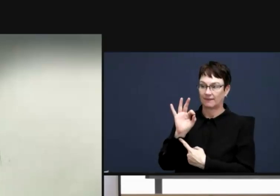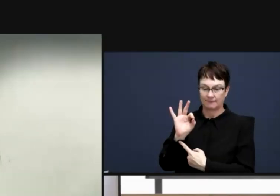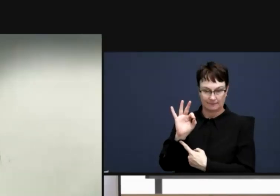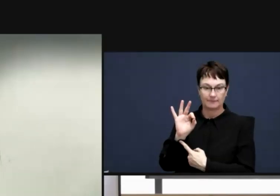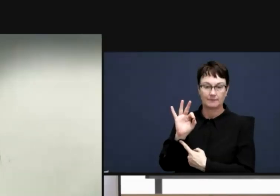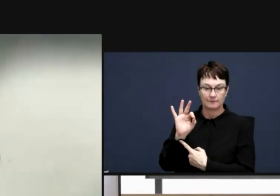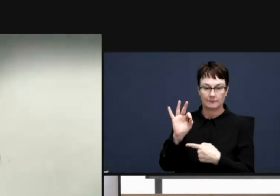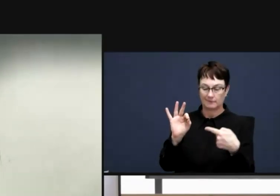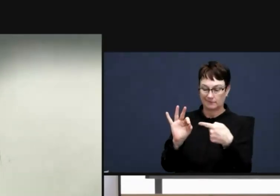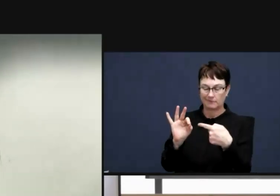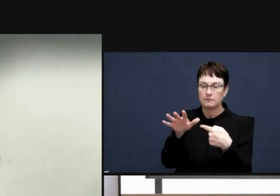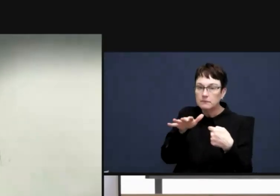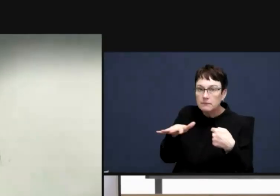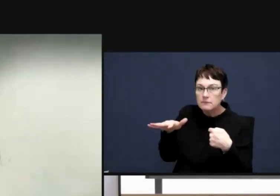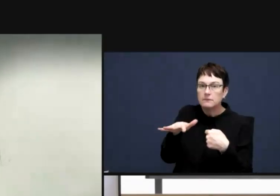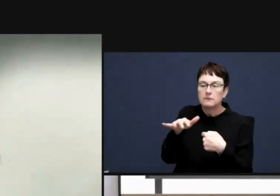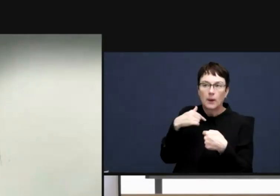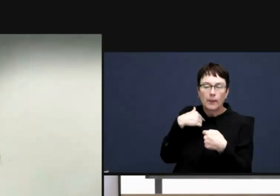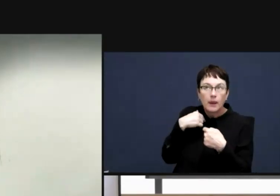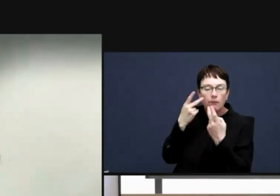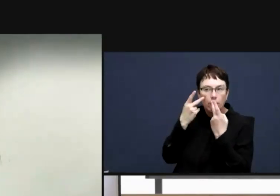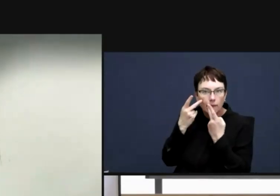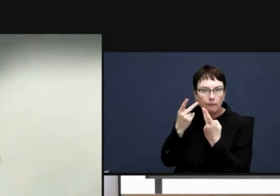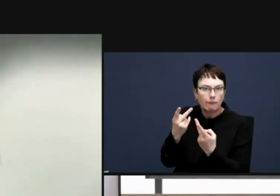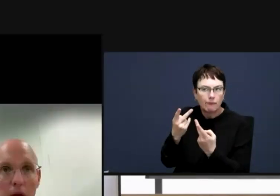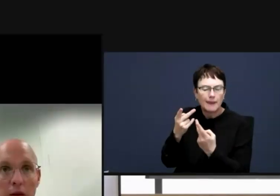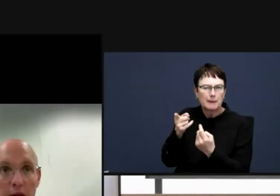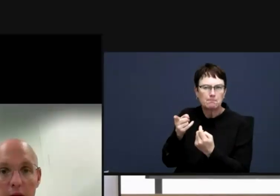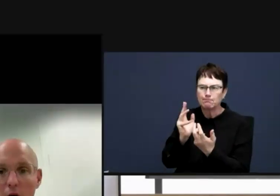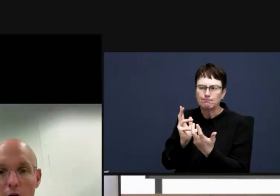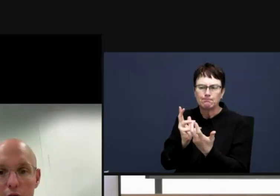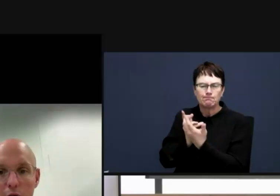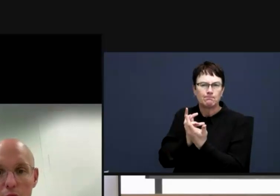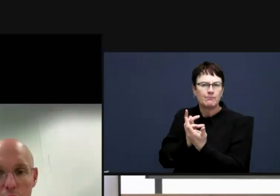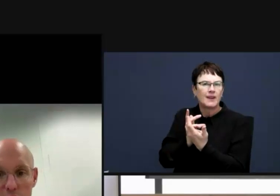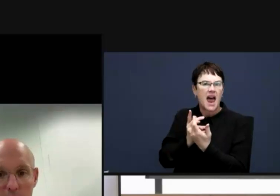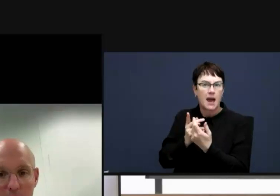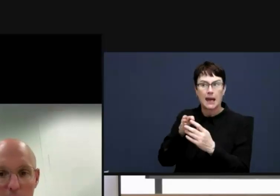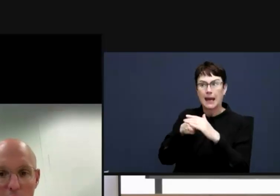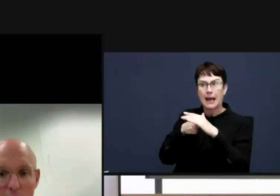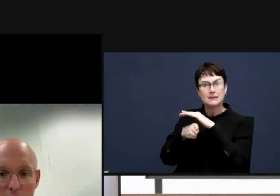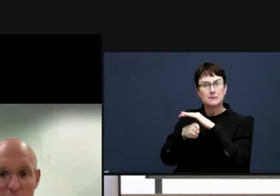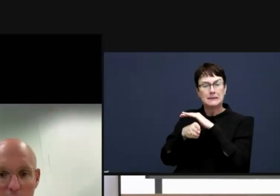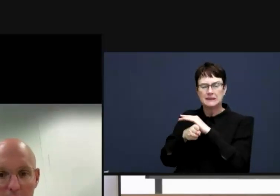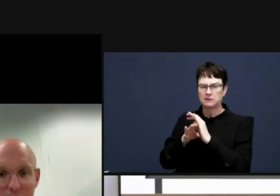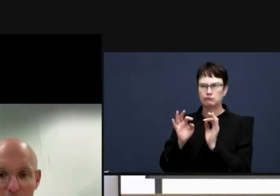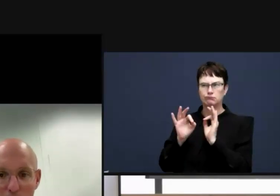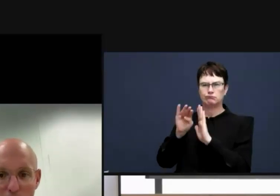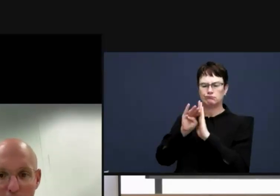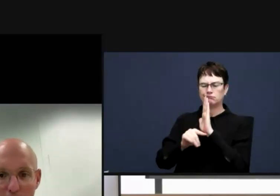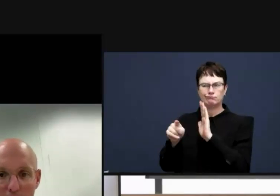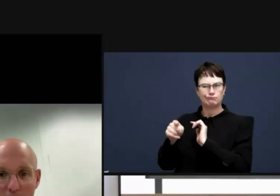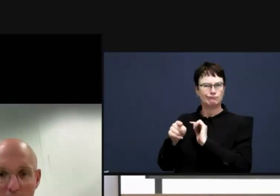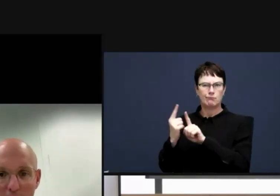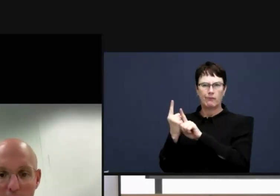comply with all the accessibility requirements. Indeed, there are some tools in the market that can help